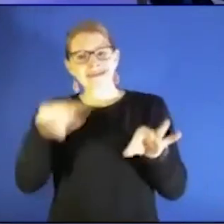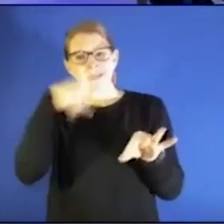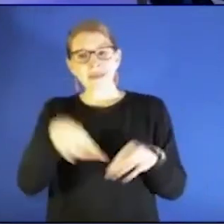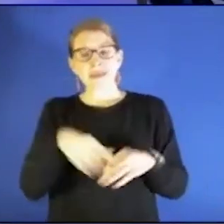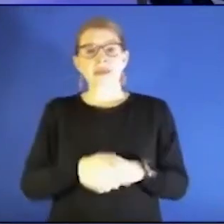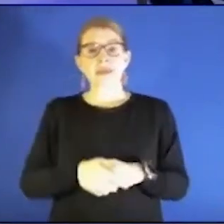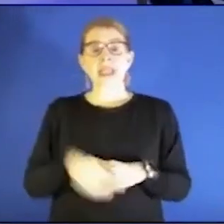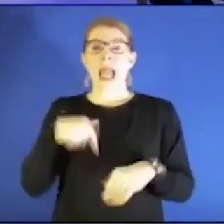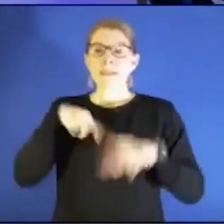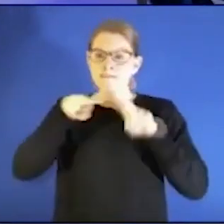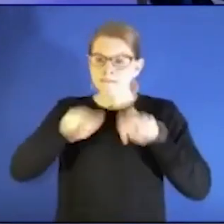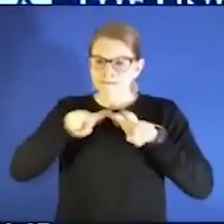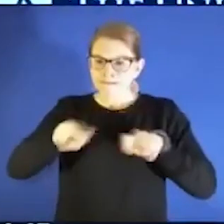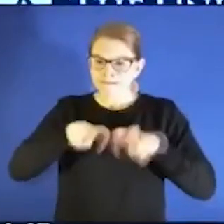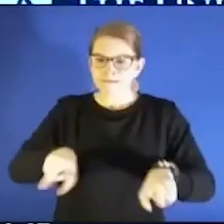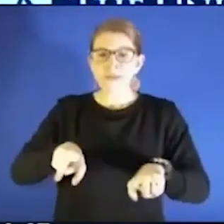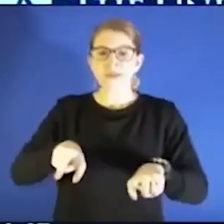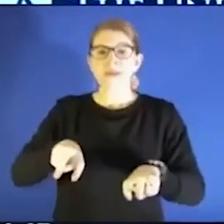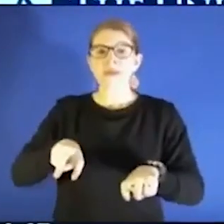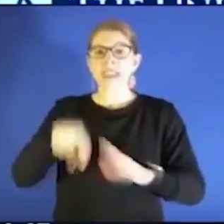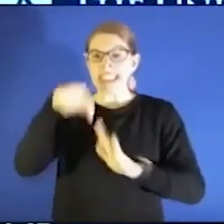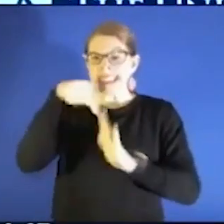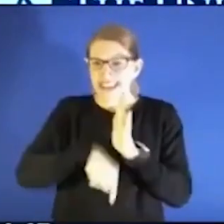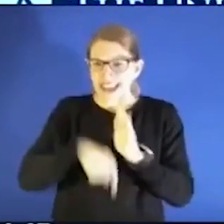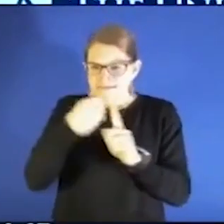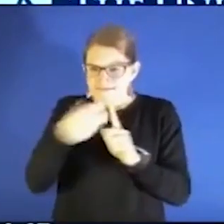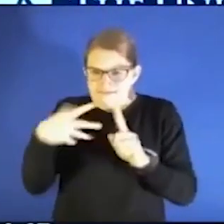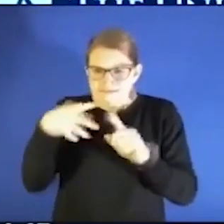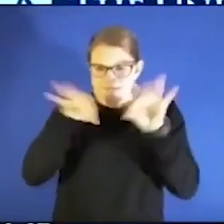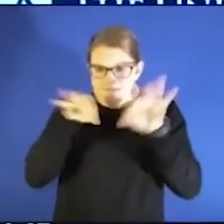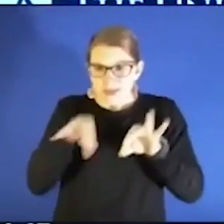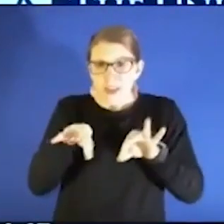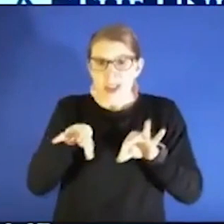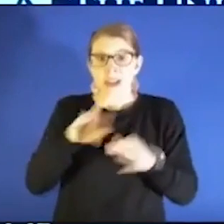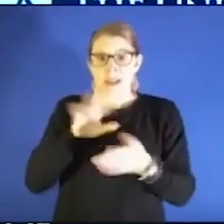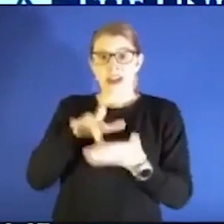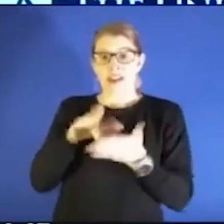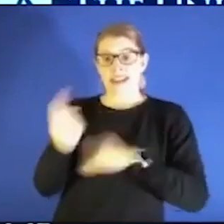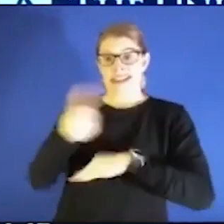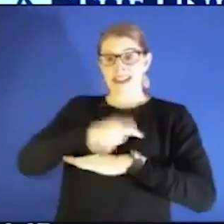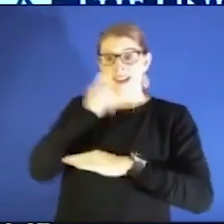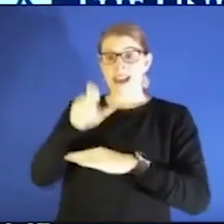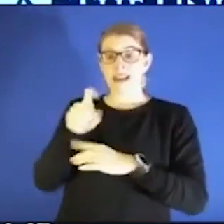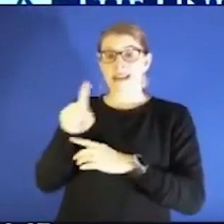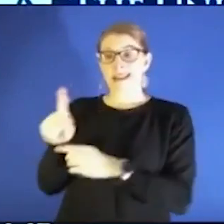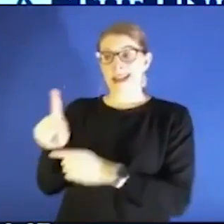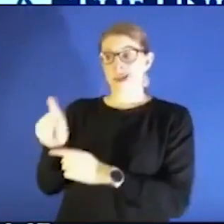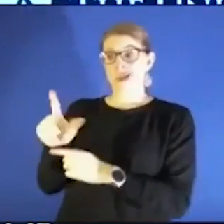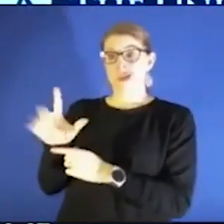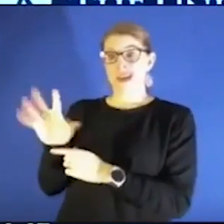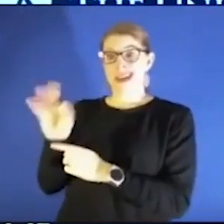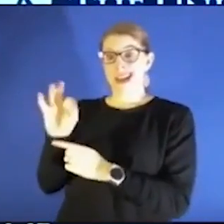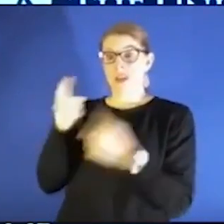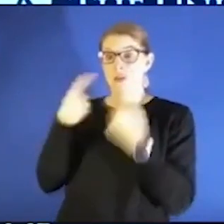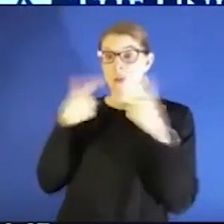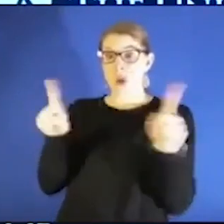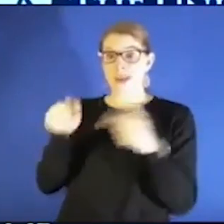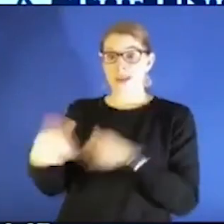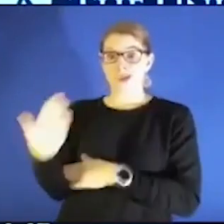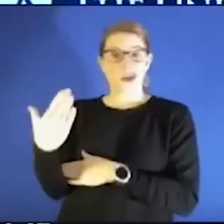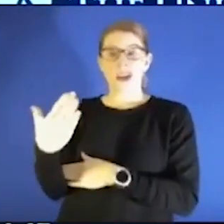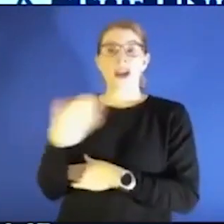the details yesterday on the patients, and it was in the middle of the day, so it's not exactly the 129 that we're reporting this morning, but it was about